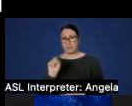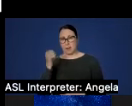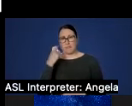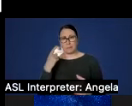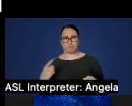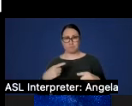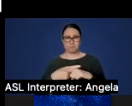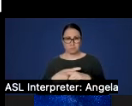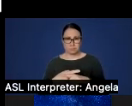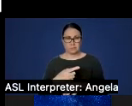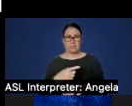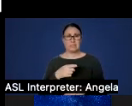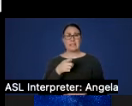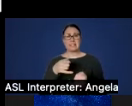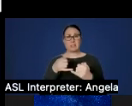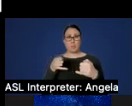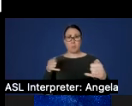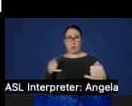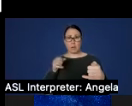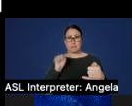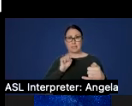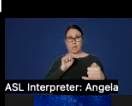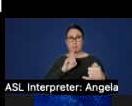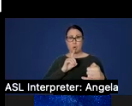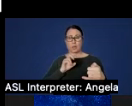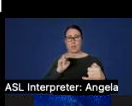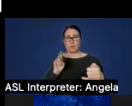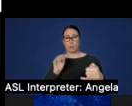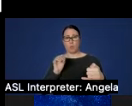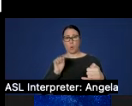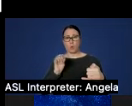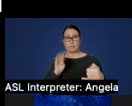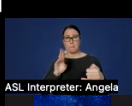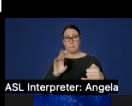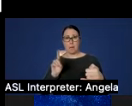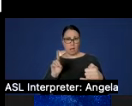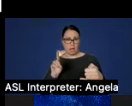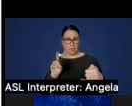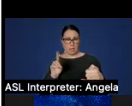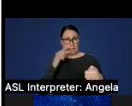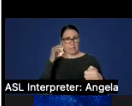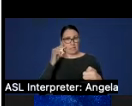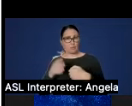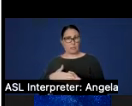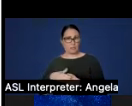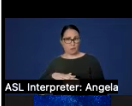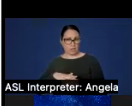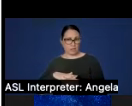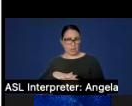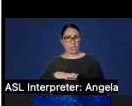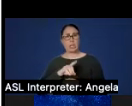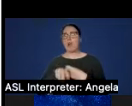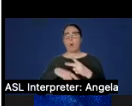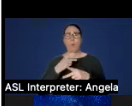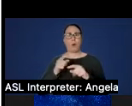This is the border between South Dakota and the Rosebud Indian Reservation. Now, they're right next to each other, but they are a world away, especially